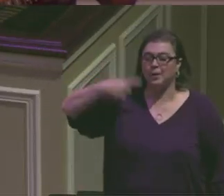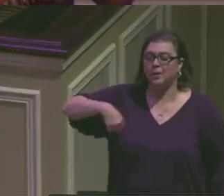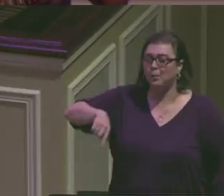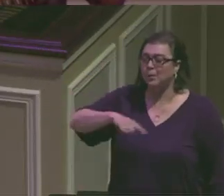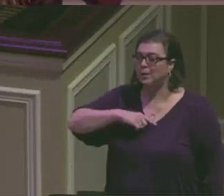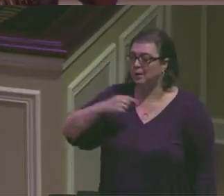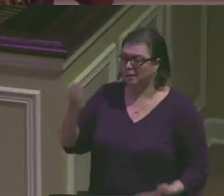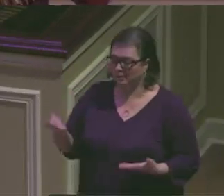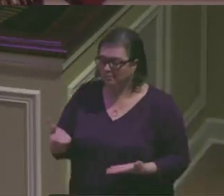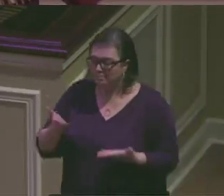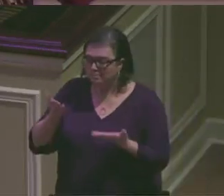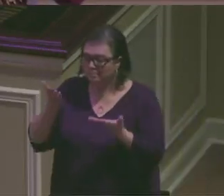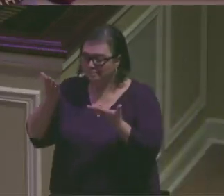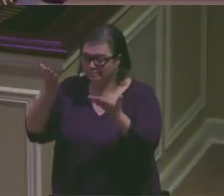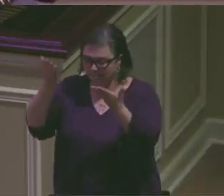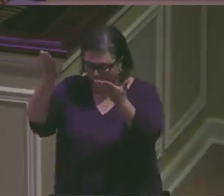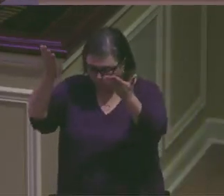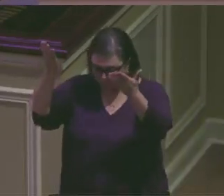Offer